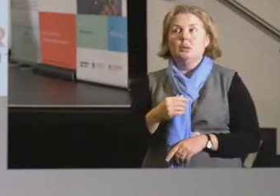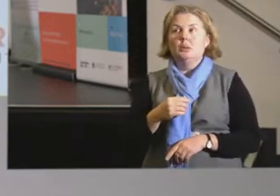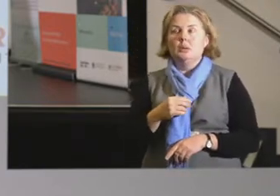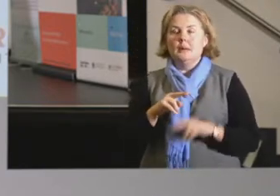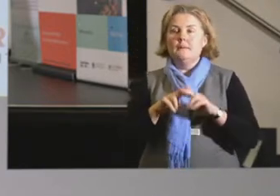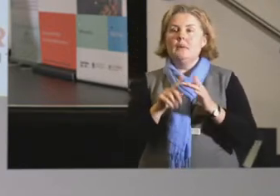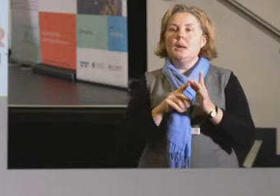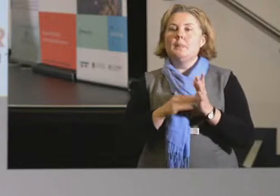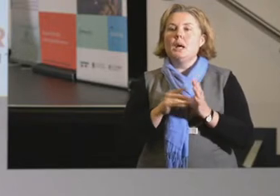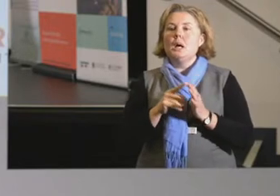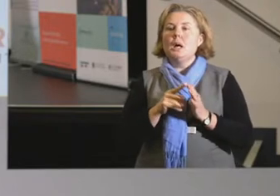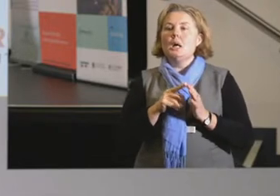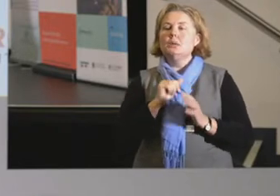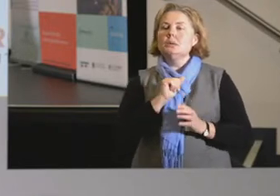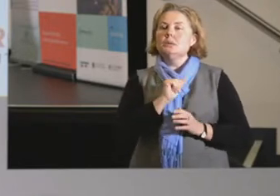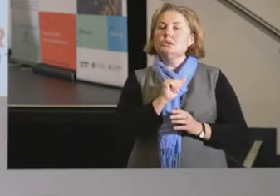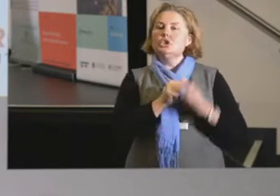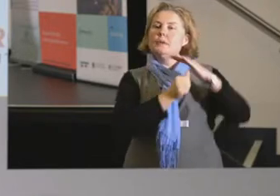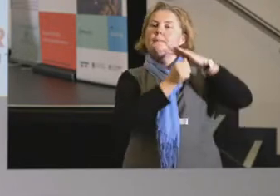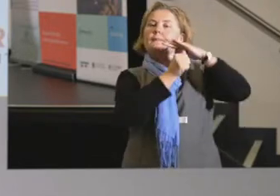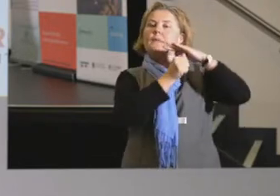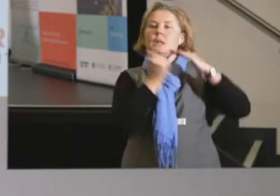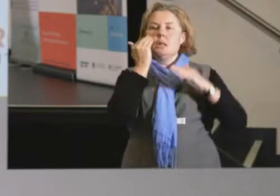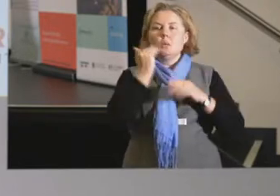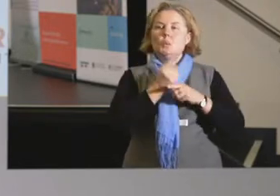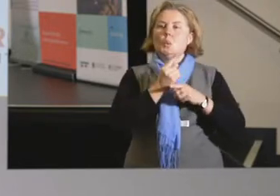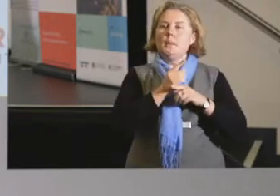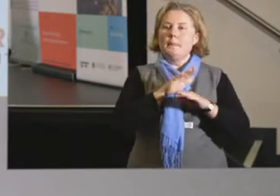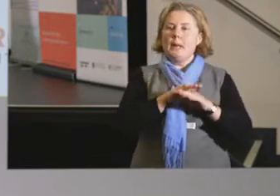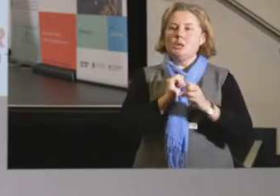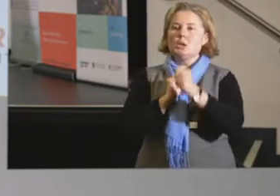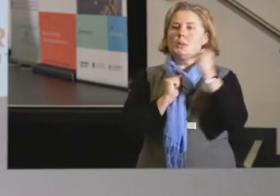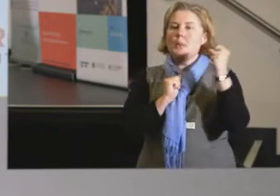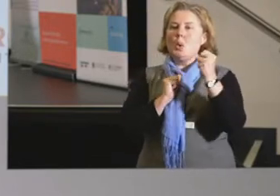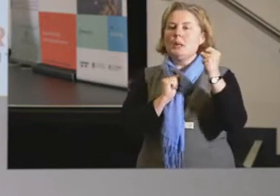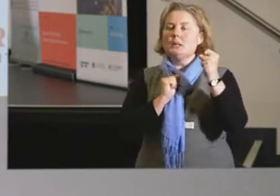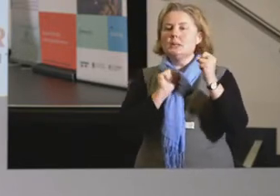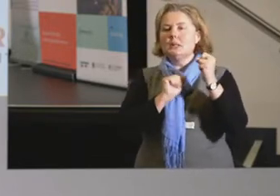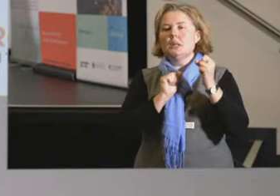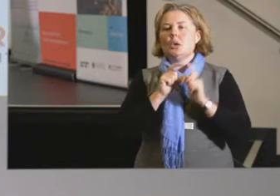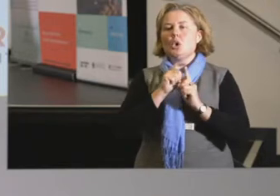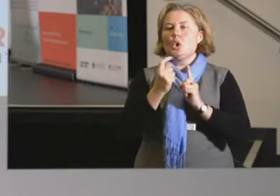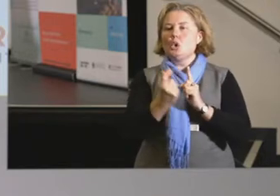Fiamma said, speaking of the Samoan culture, I wrote it down,